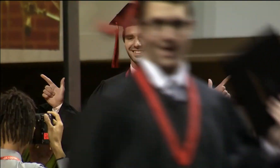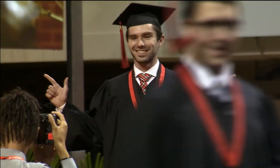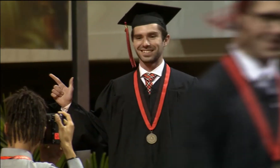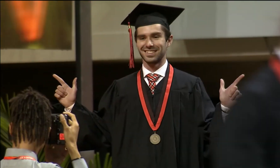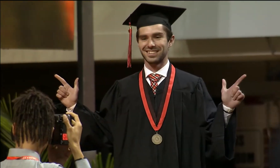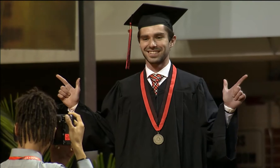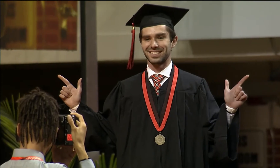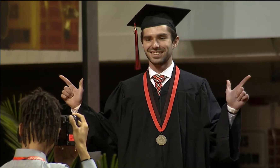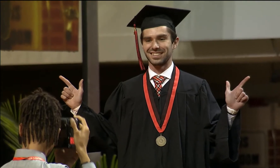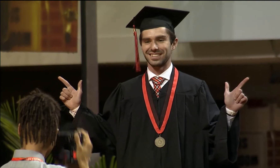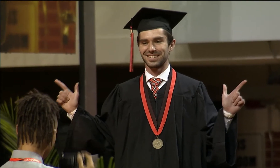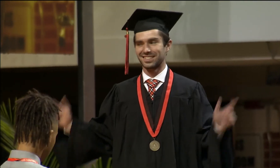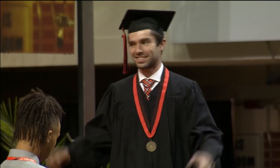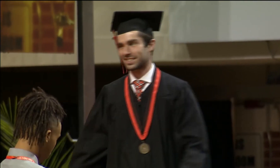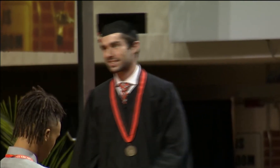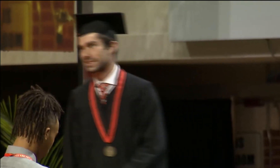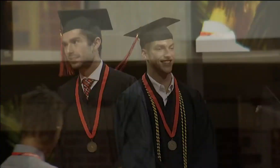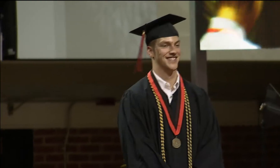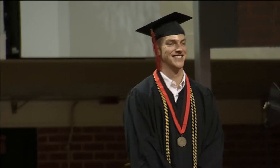Leighton Beckett Steff.